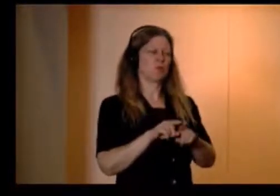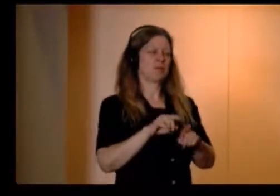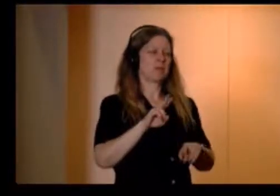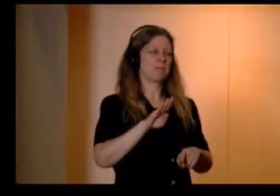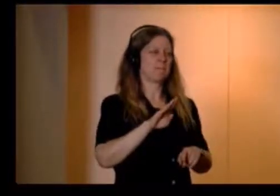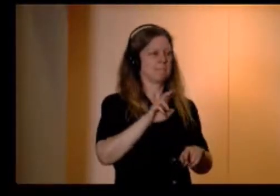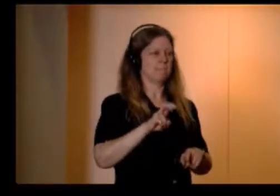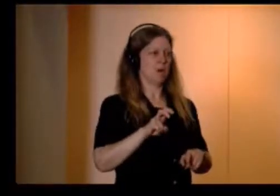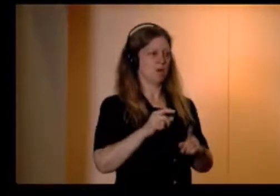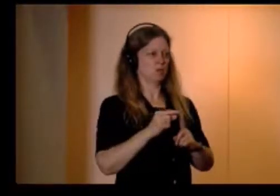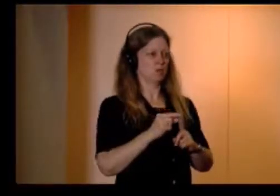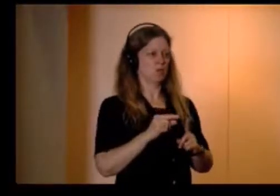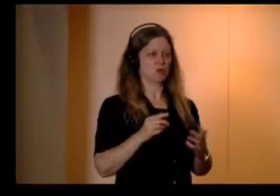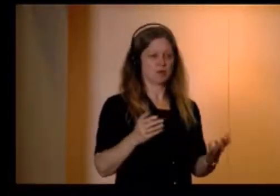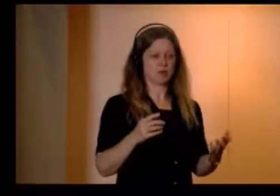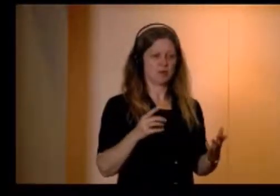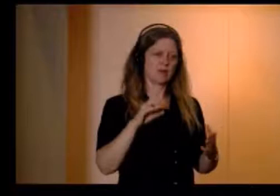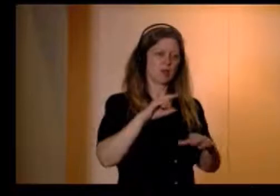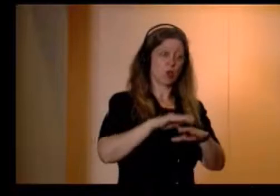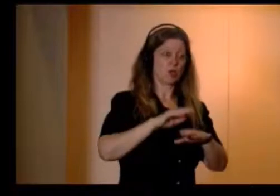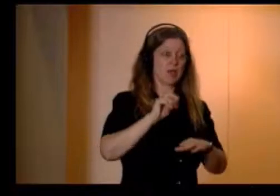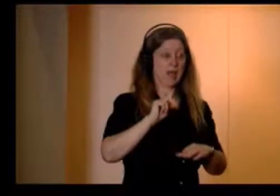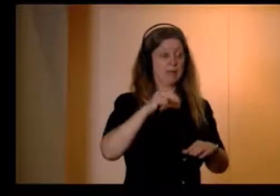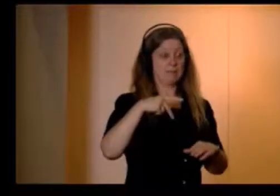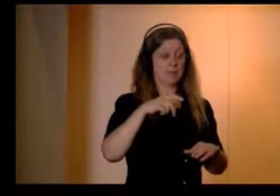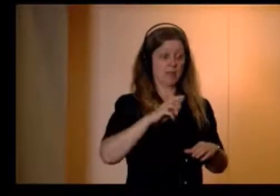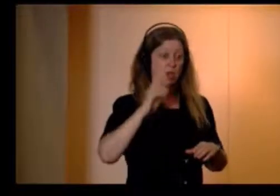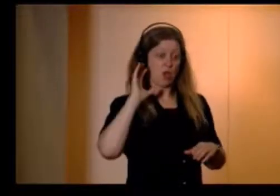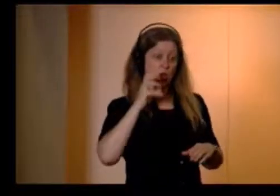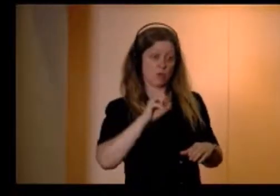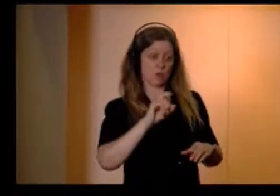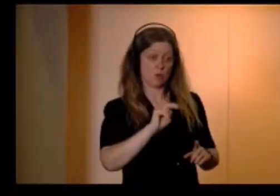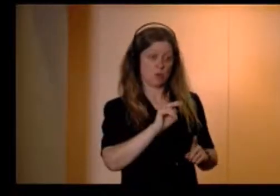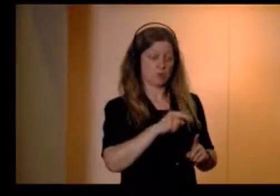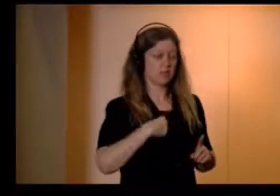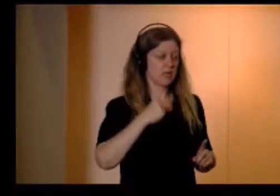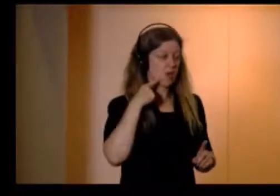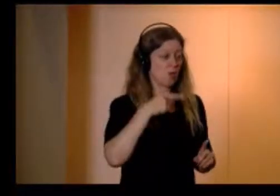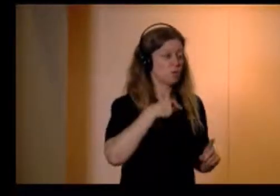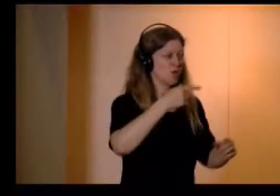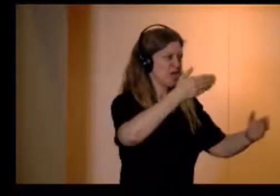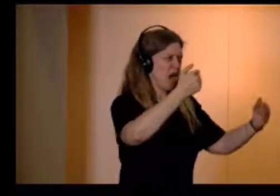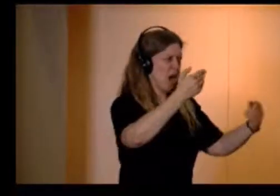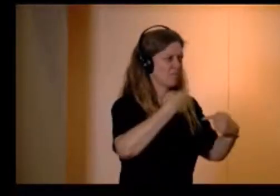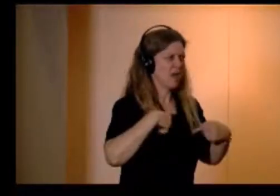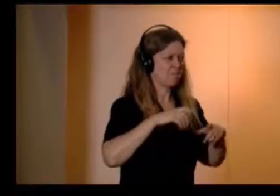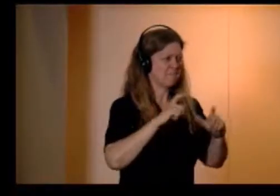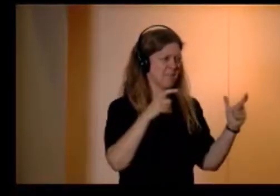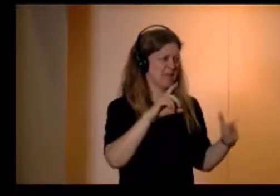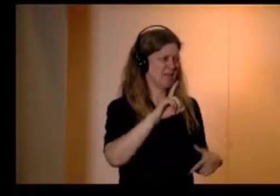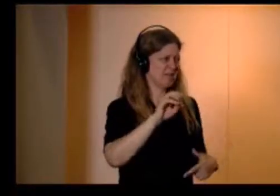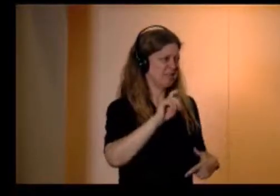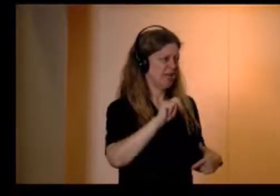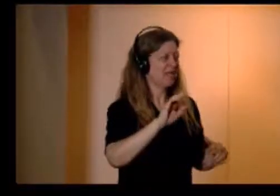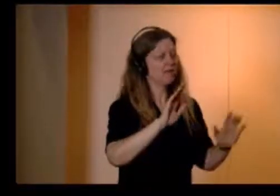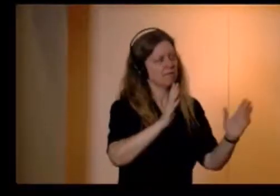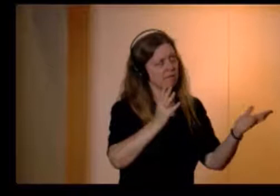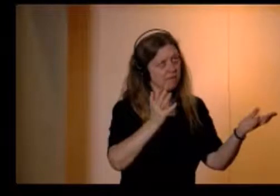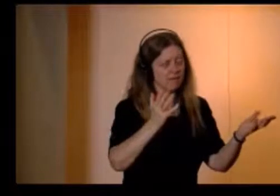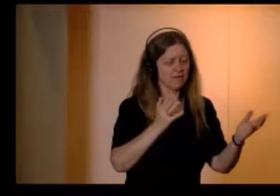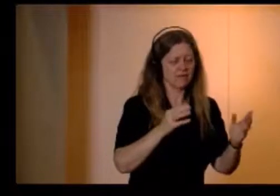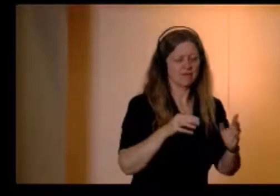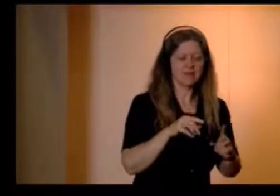on NPR about, come, there's big data. And one of the reasons that this data has become so important is not only do we have